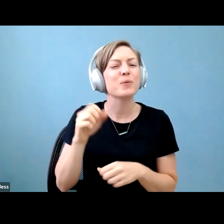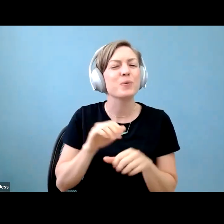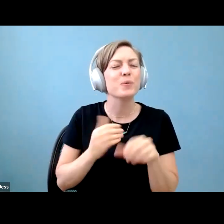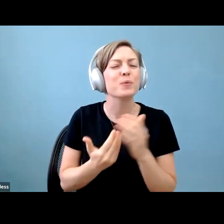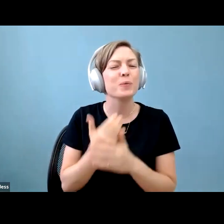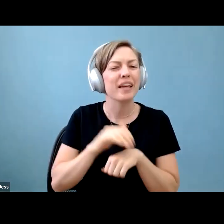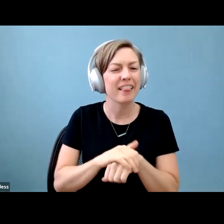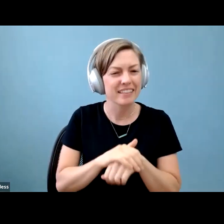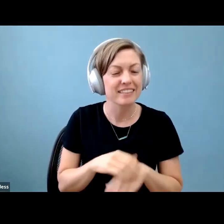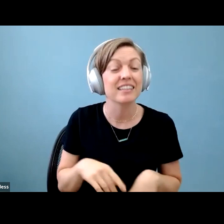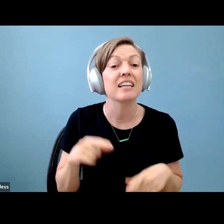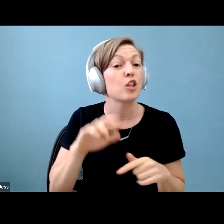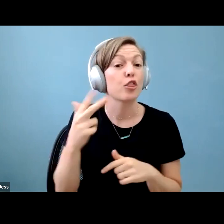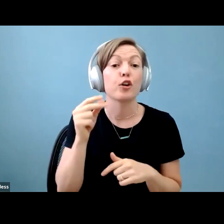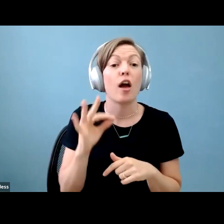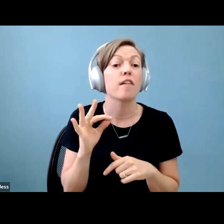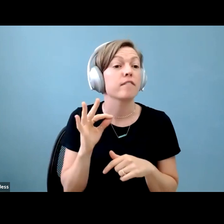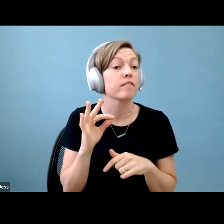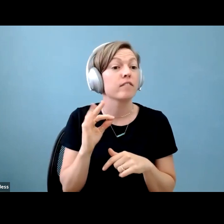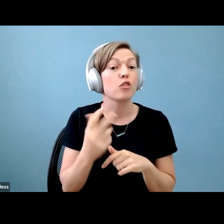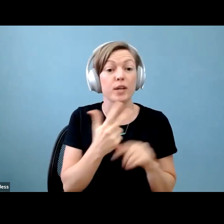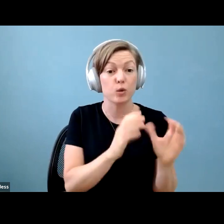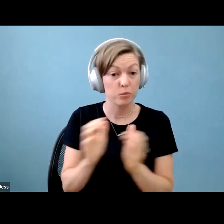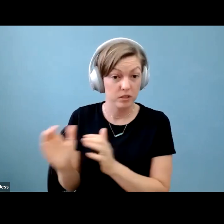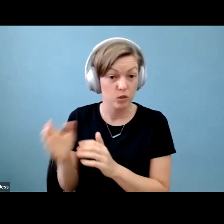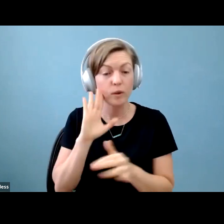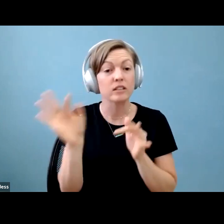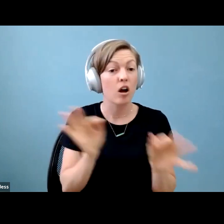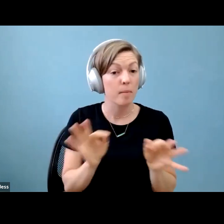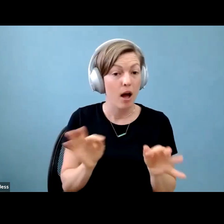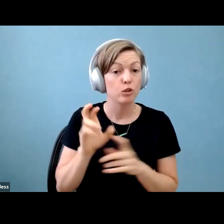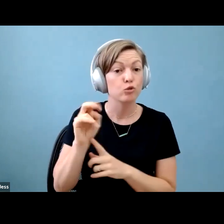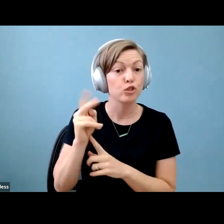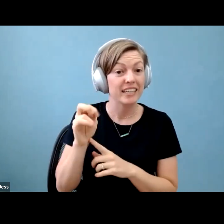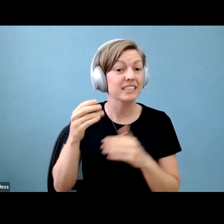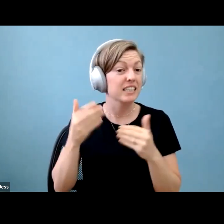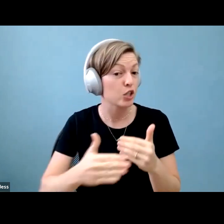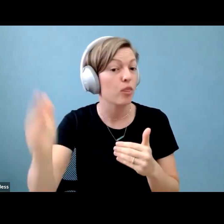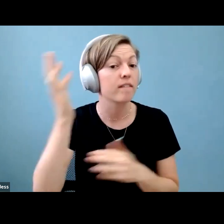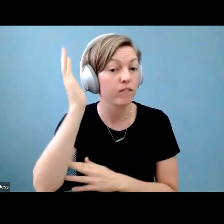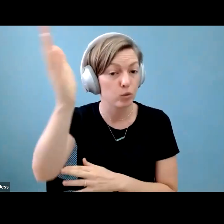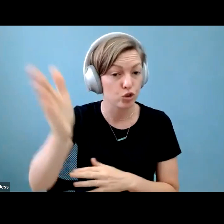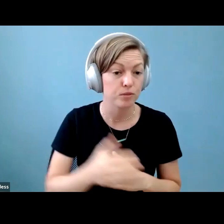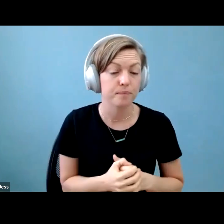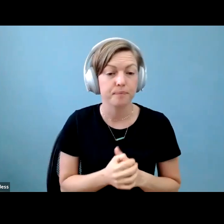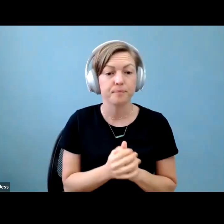of the three groups, we're going to be talking about eugenics into the future. My